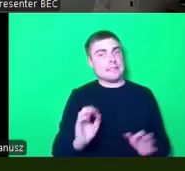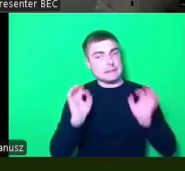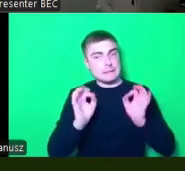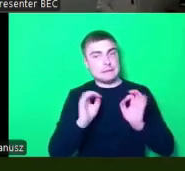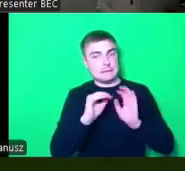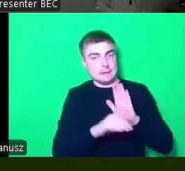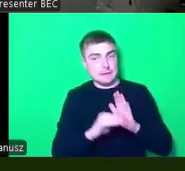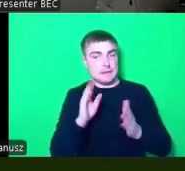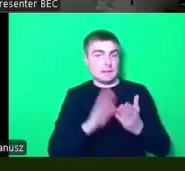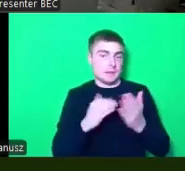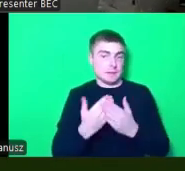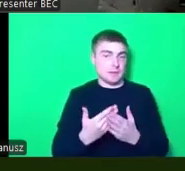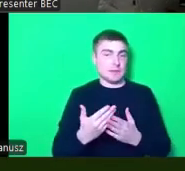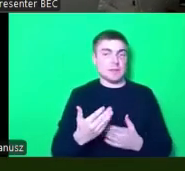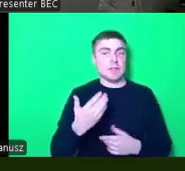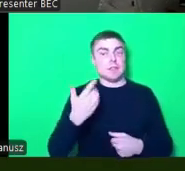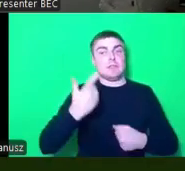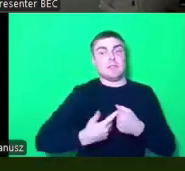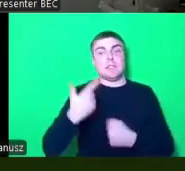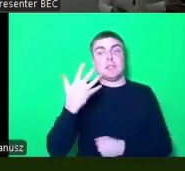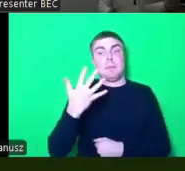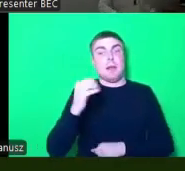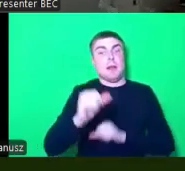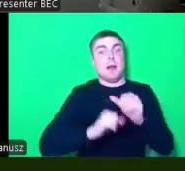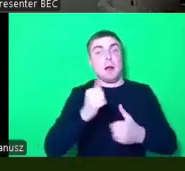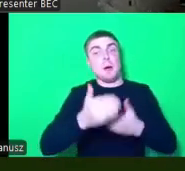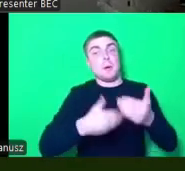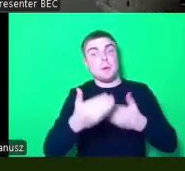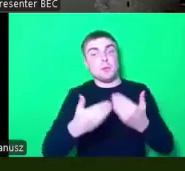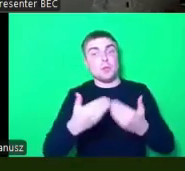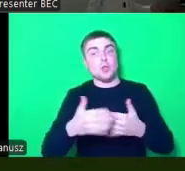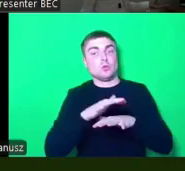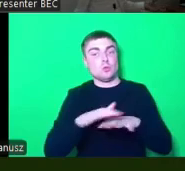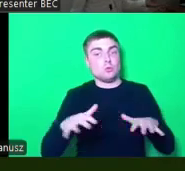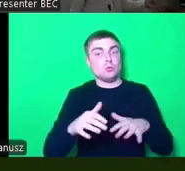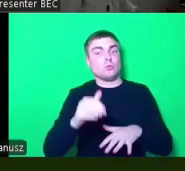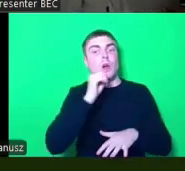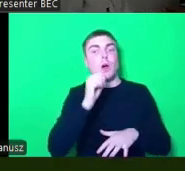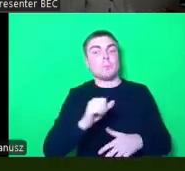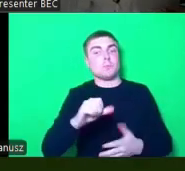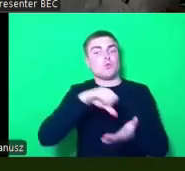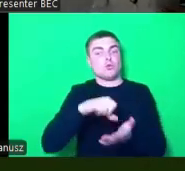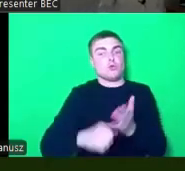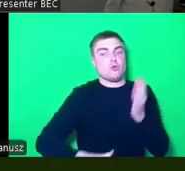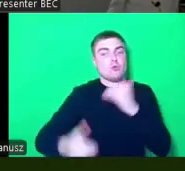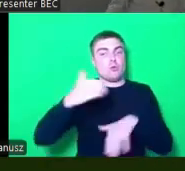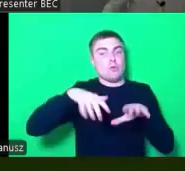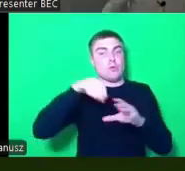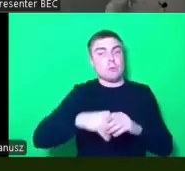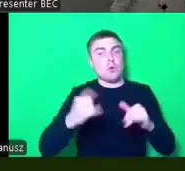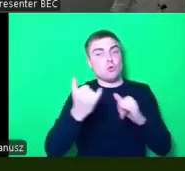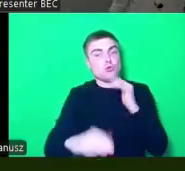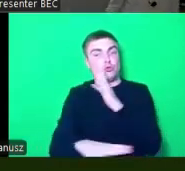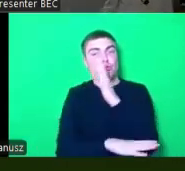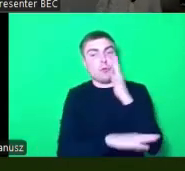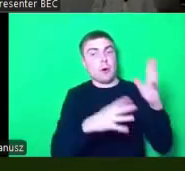will disappear from the Central European mountains. It's our main economic tree species. Nobody believed the scientists, so we are still